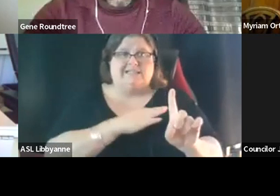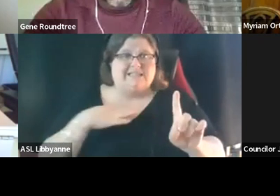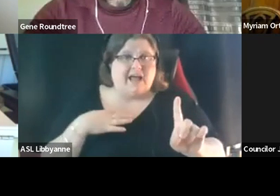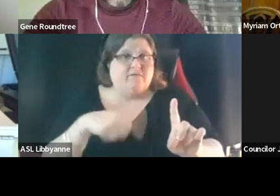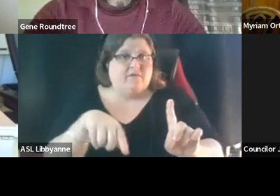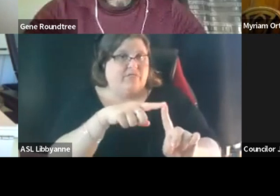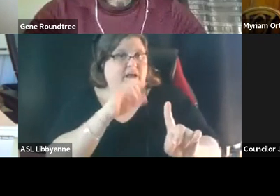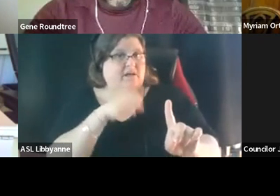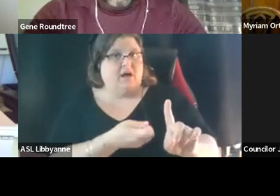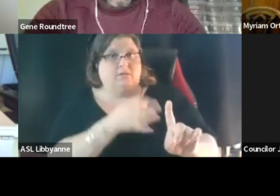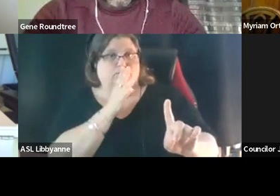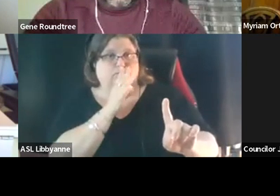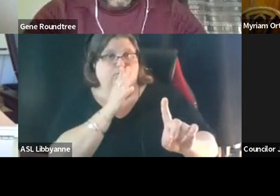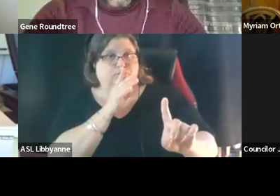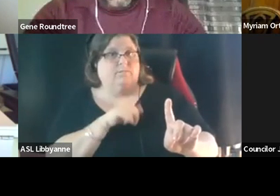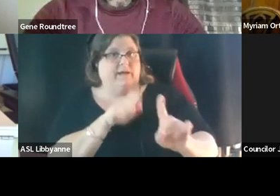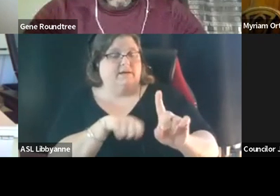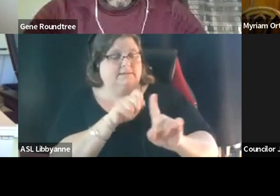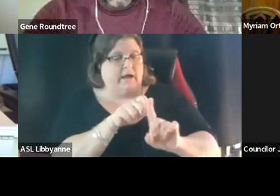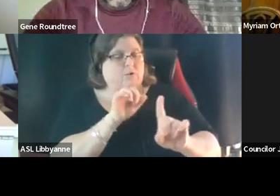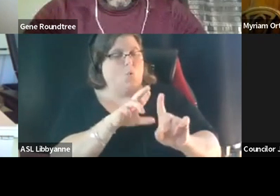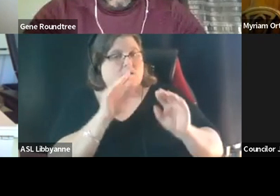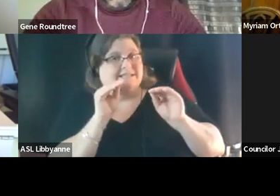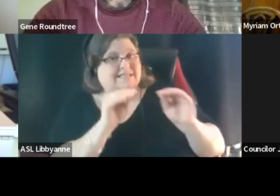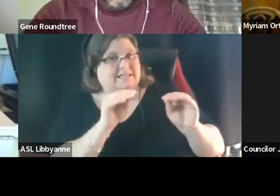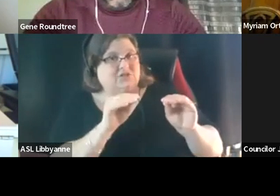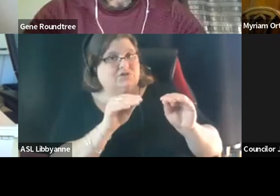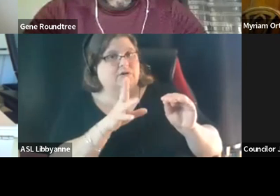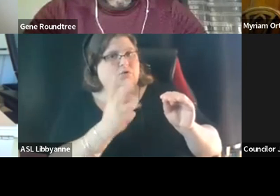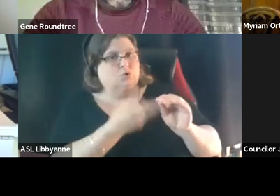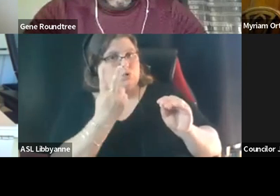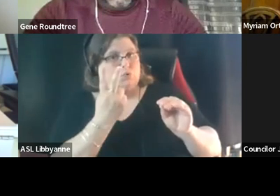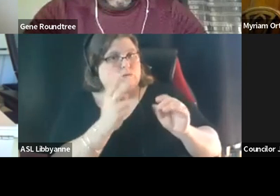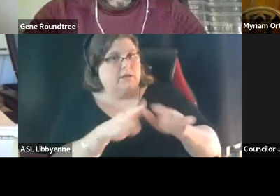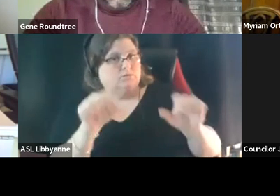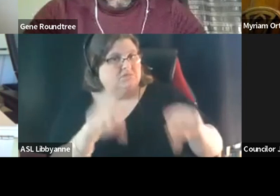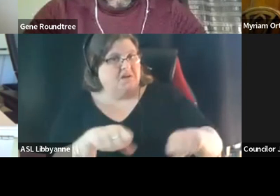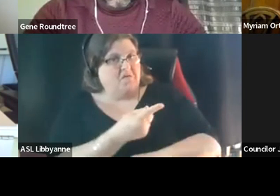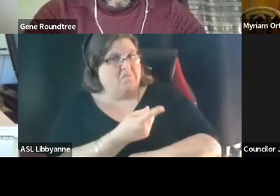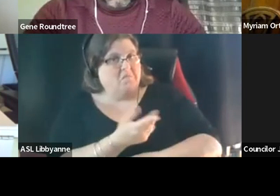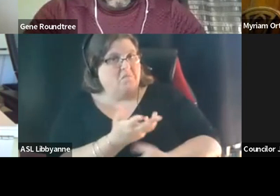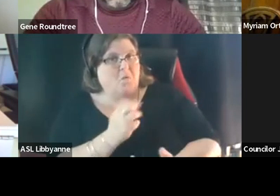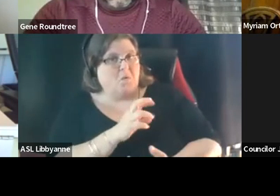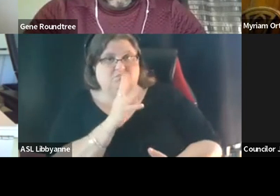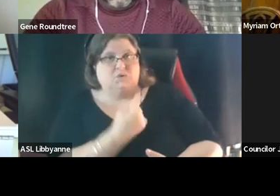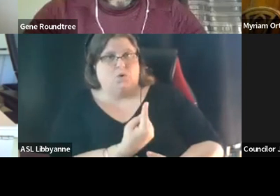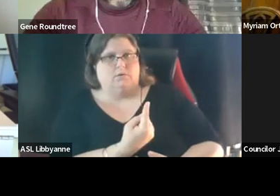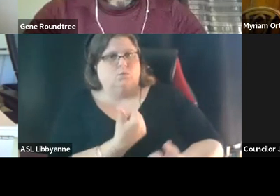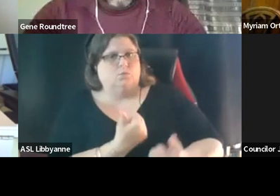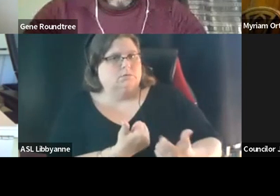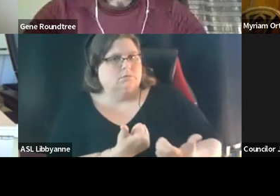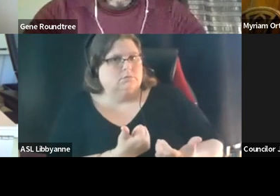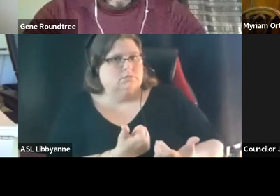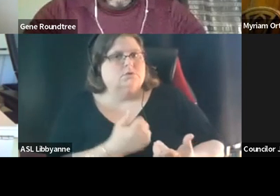who are proficient to teach content in at least two languages? The ideal candidates will answer